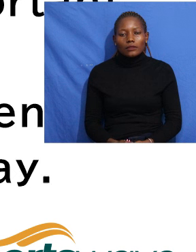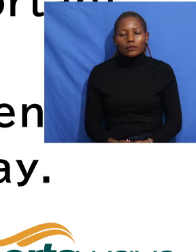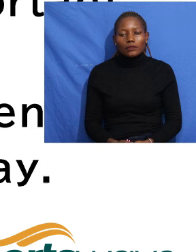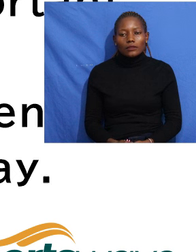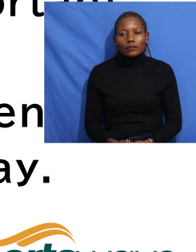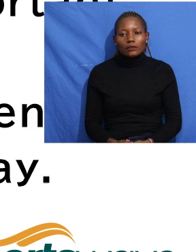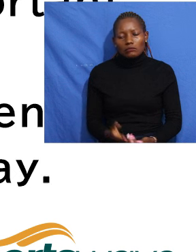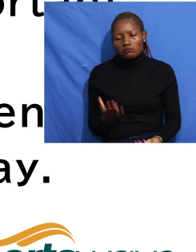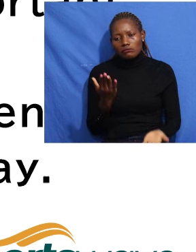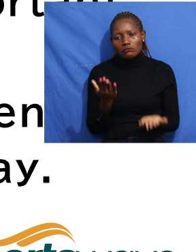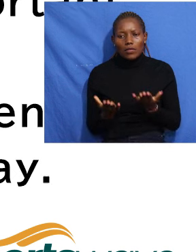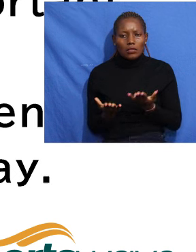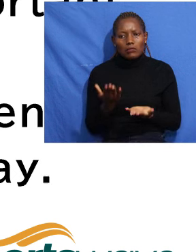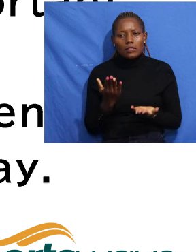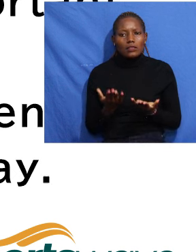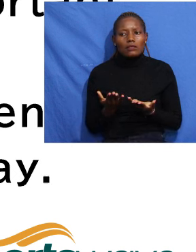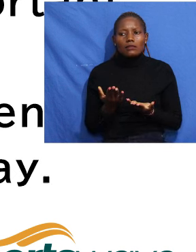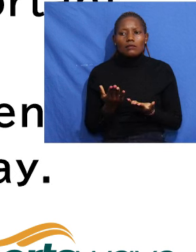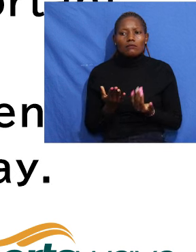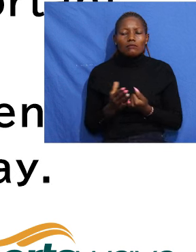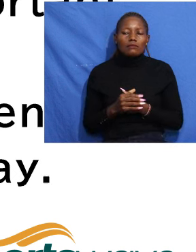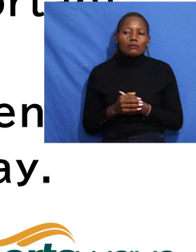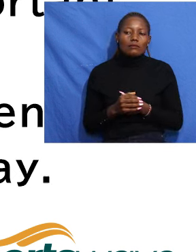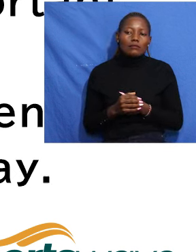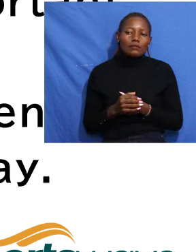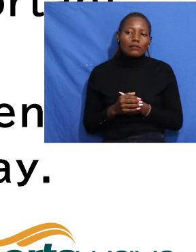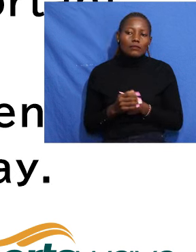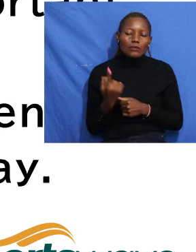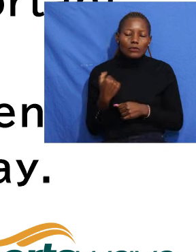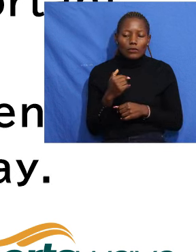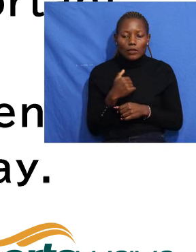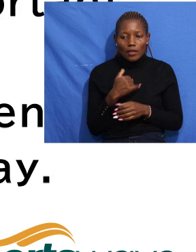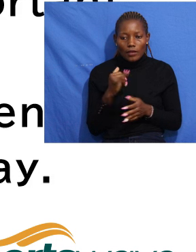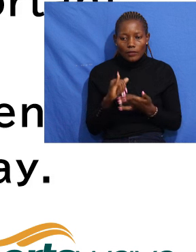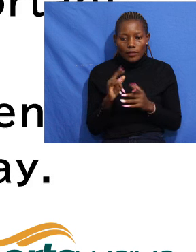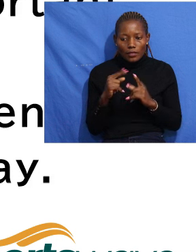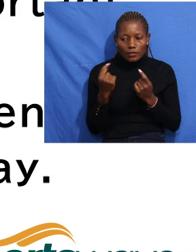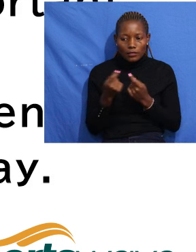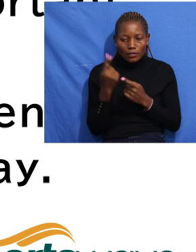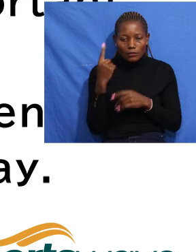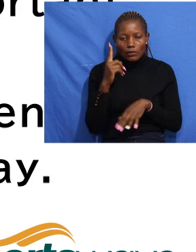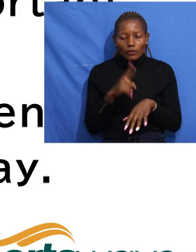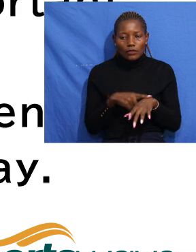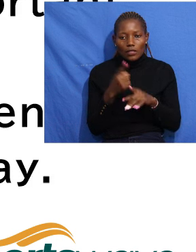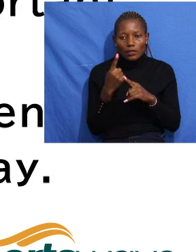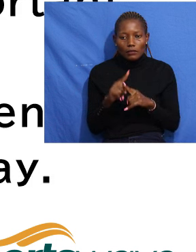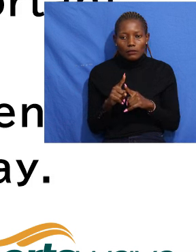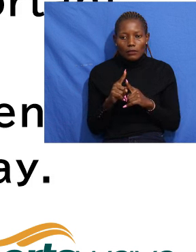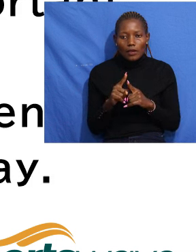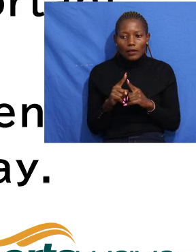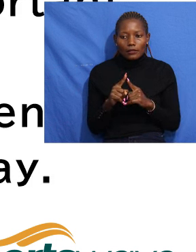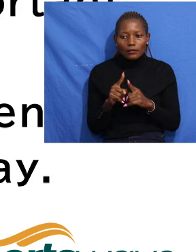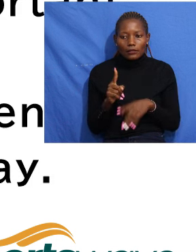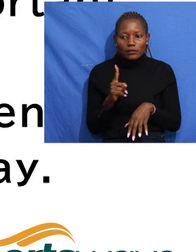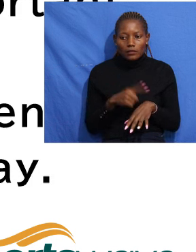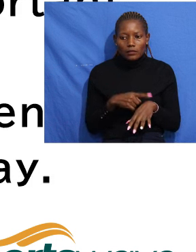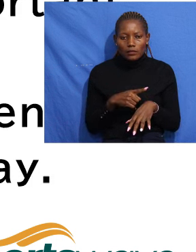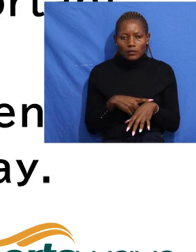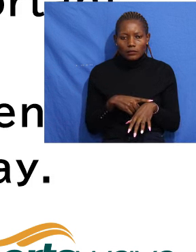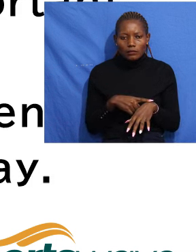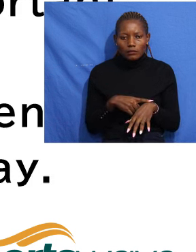there may be that kind of time frames, but effect of timing is very